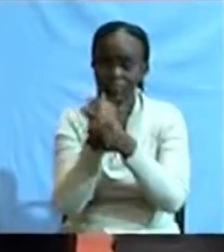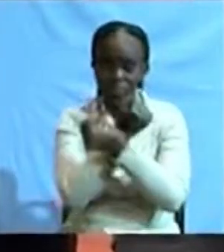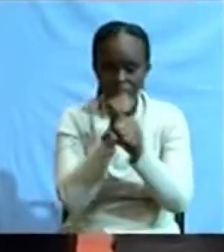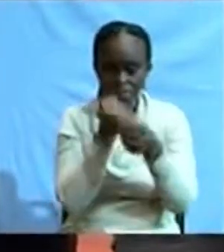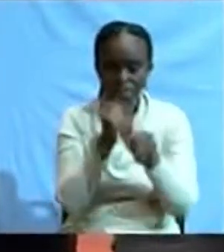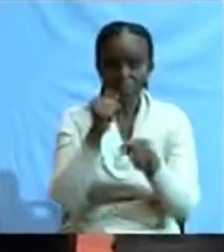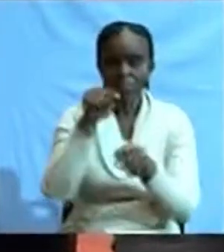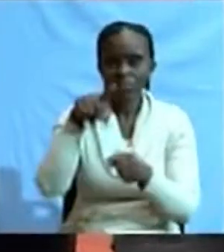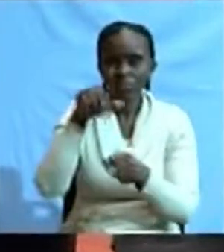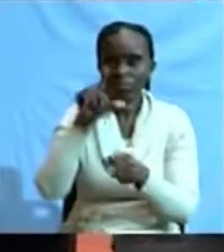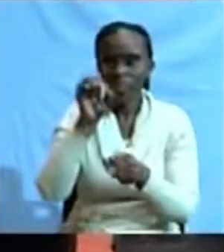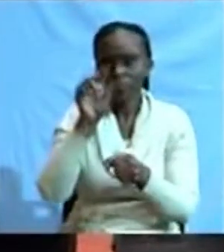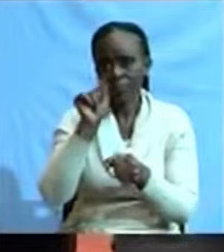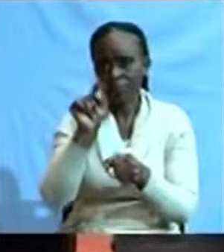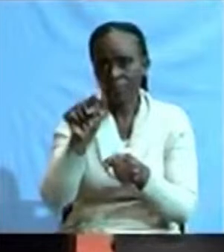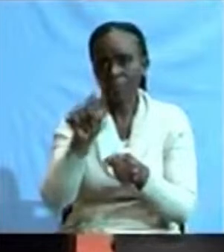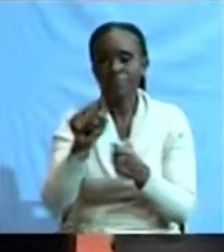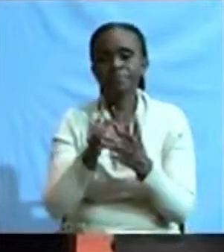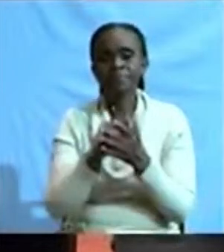plot premiums